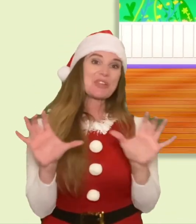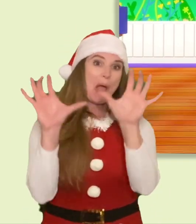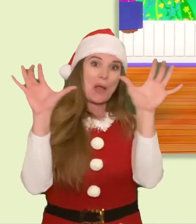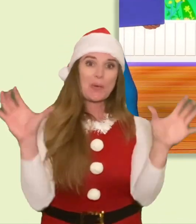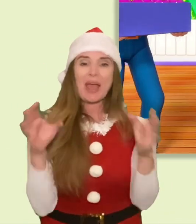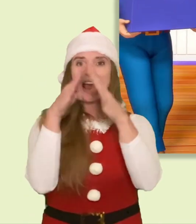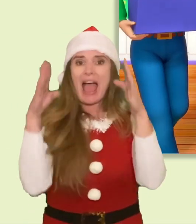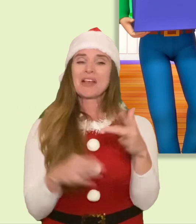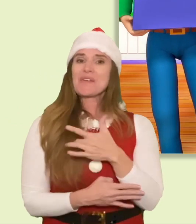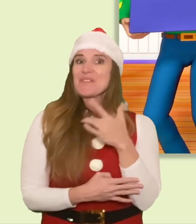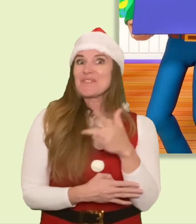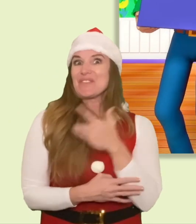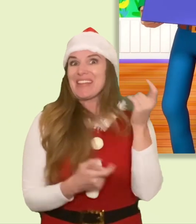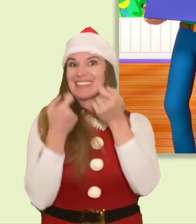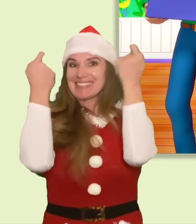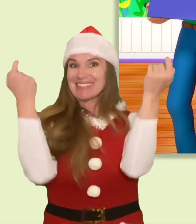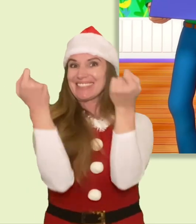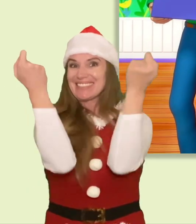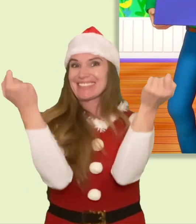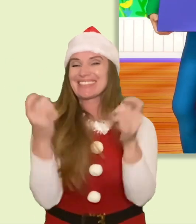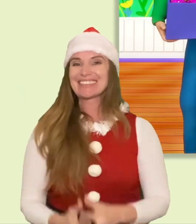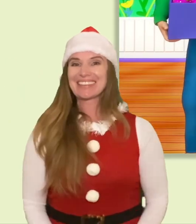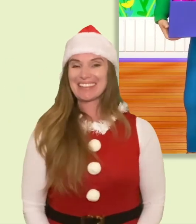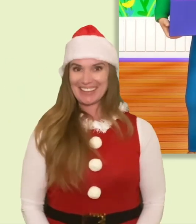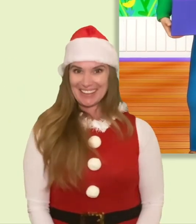Let's get this place feeling festive and cozy.